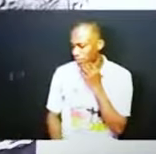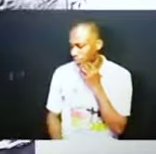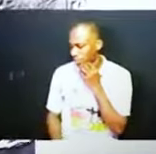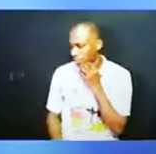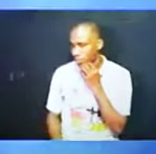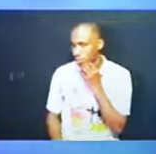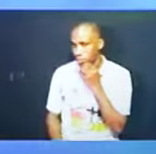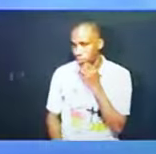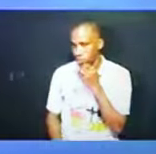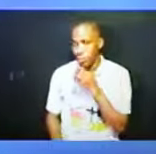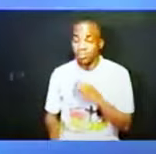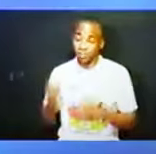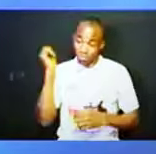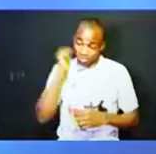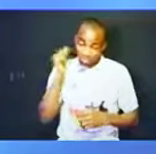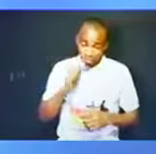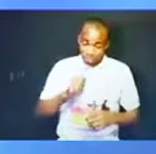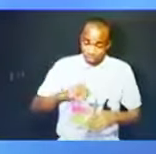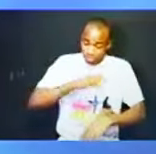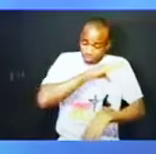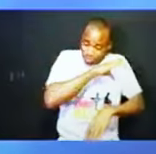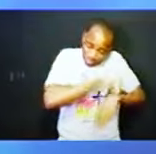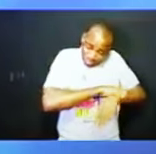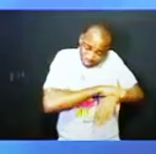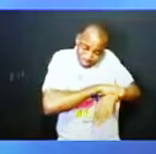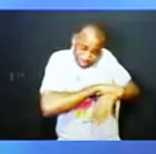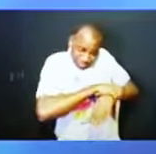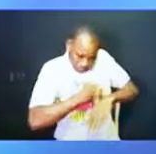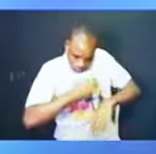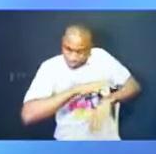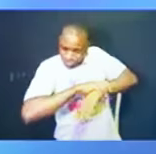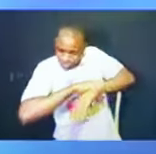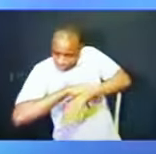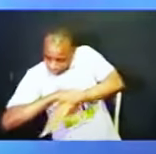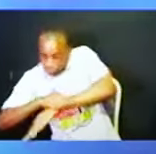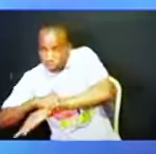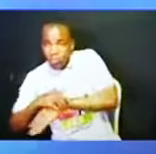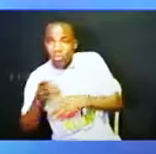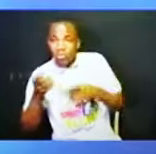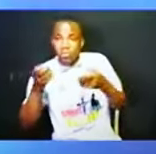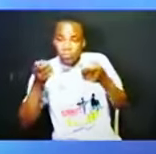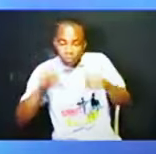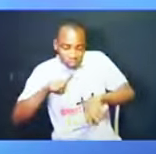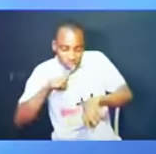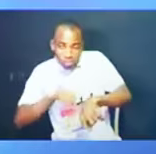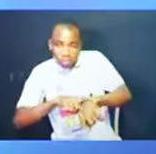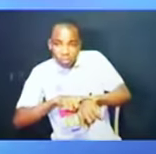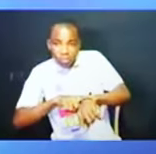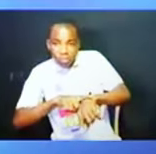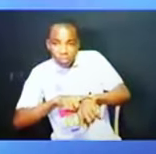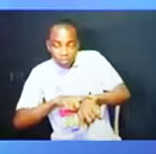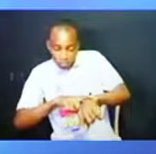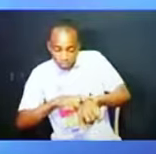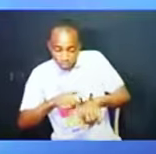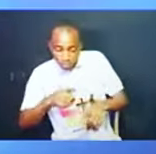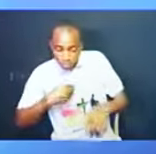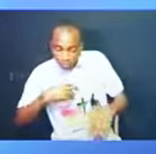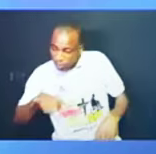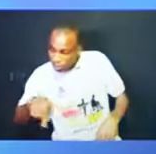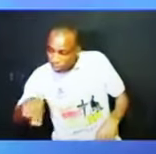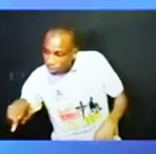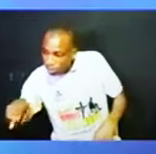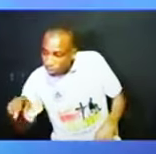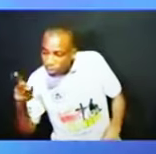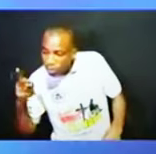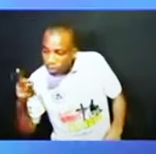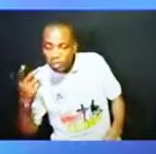actually dragged me. But when I was going out, then I saw these dates